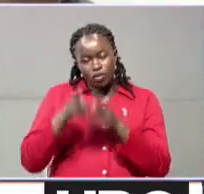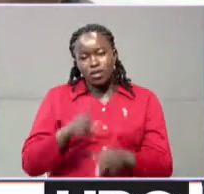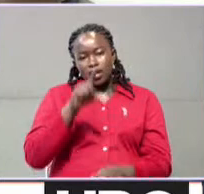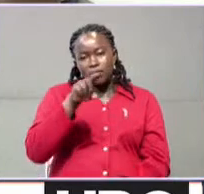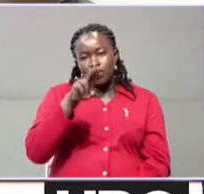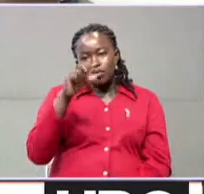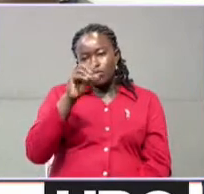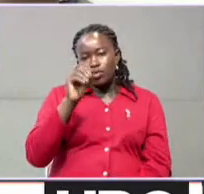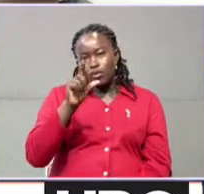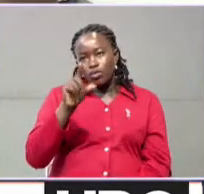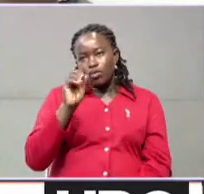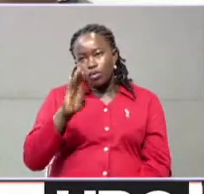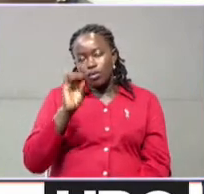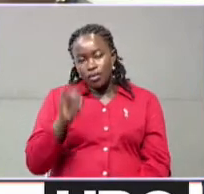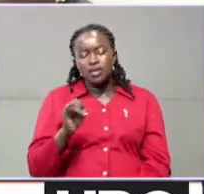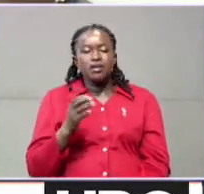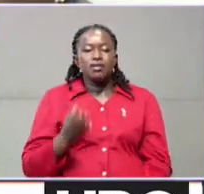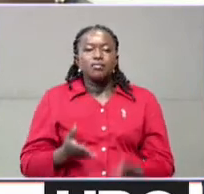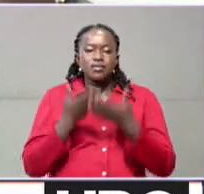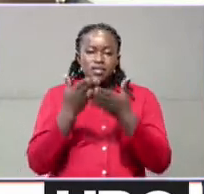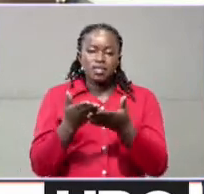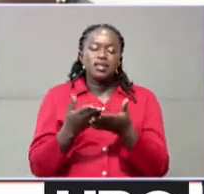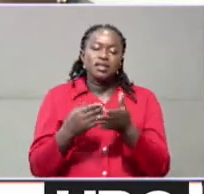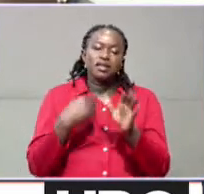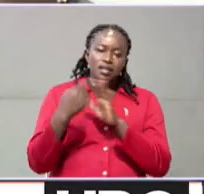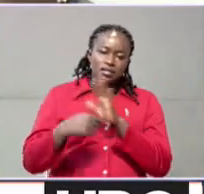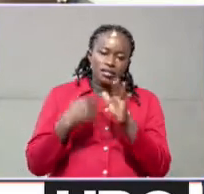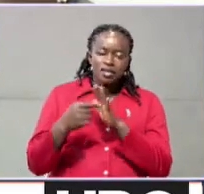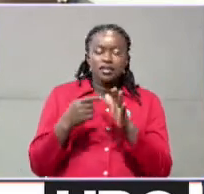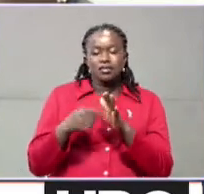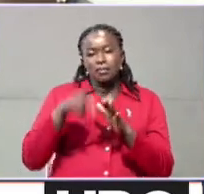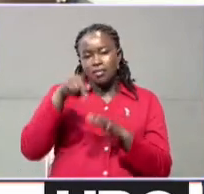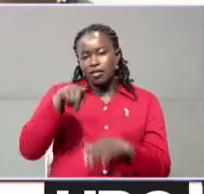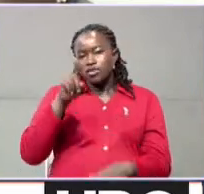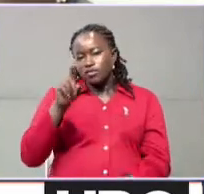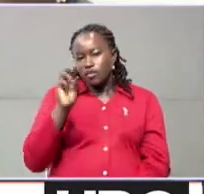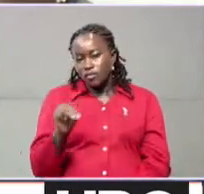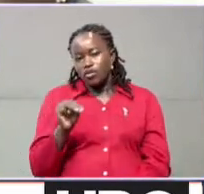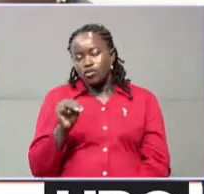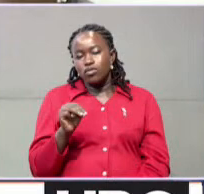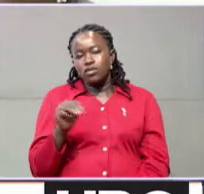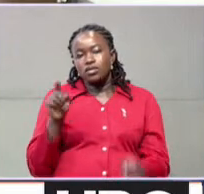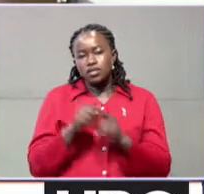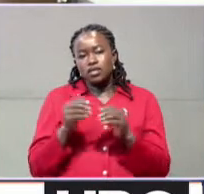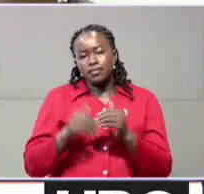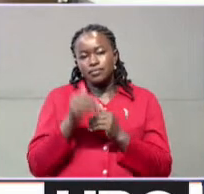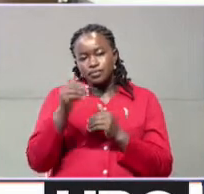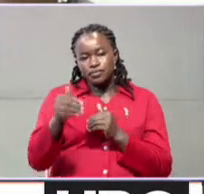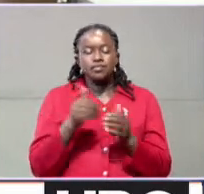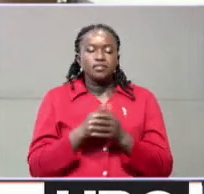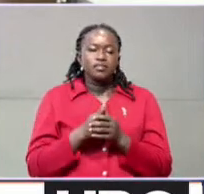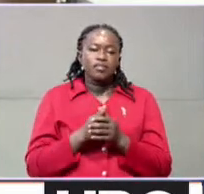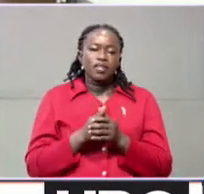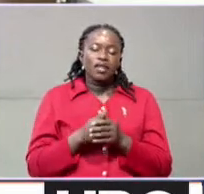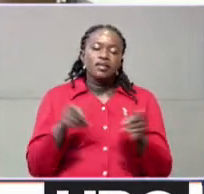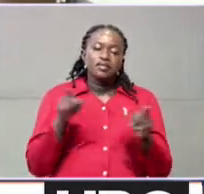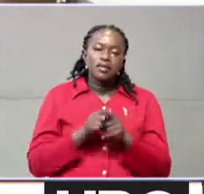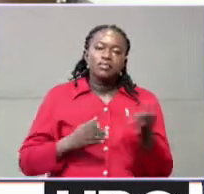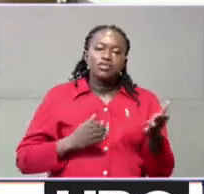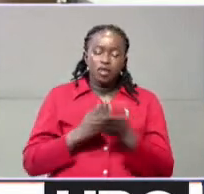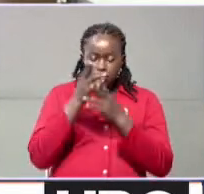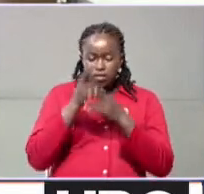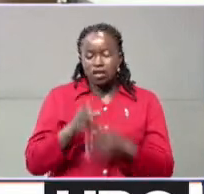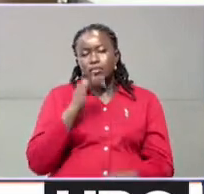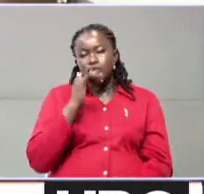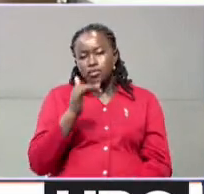amos presented a statement on the status of policy development model subsequent to the above the right honorable speaker